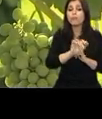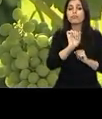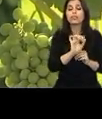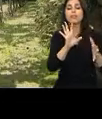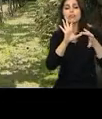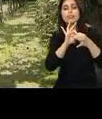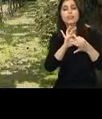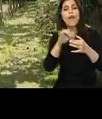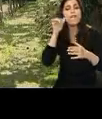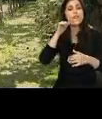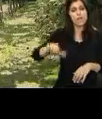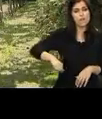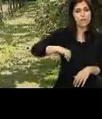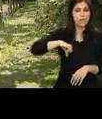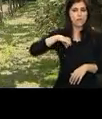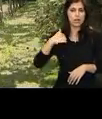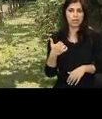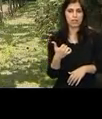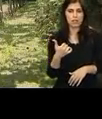seasoned with the brightness of vinho verde,